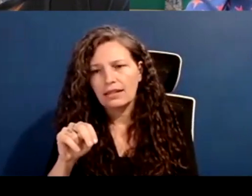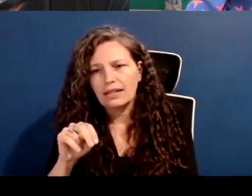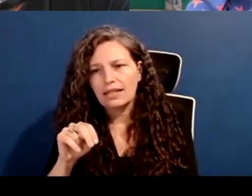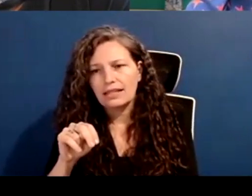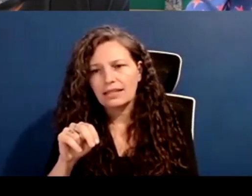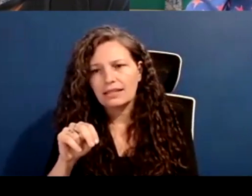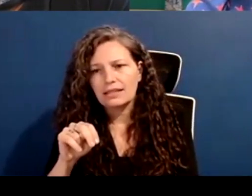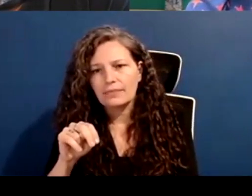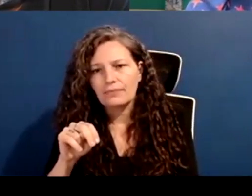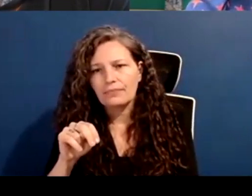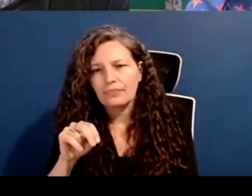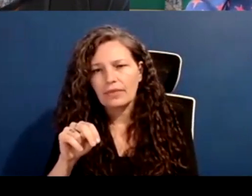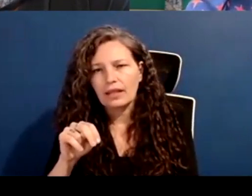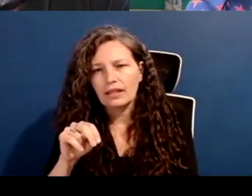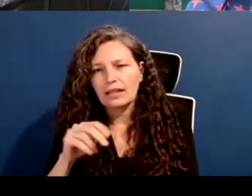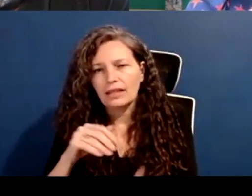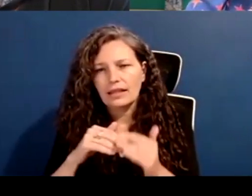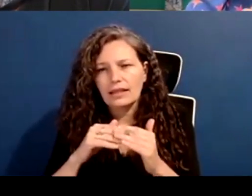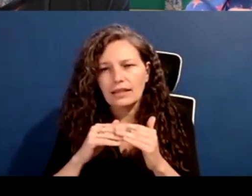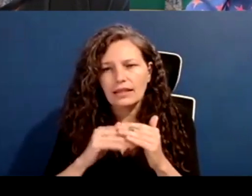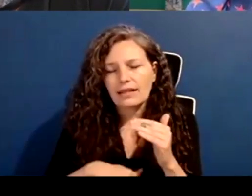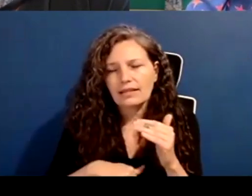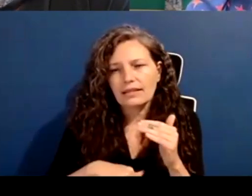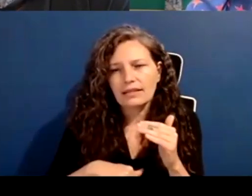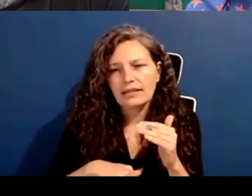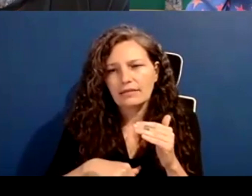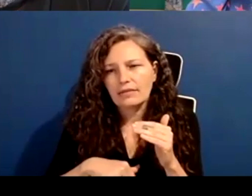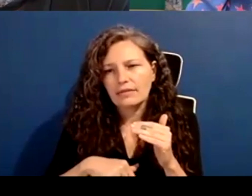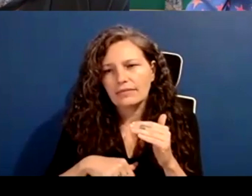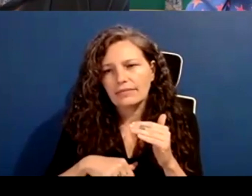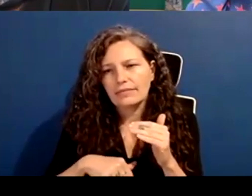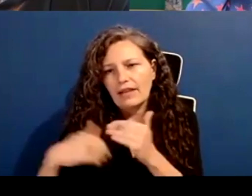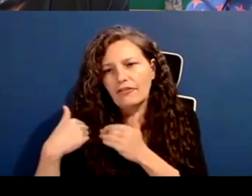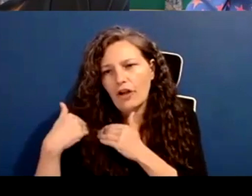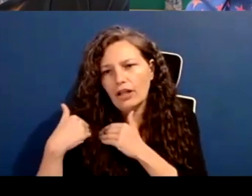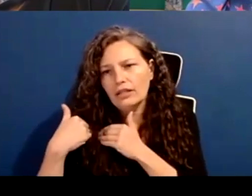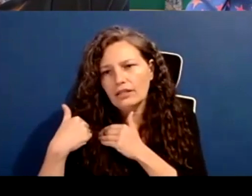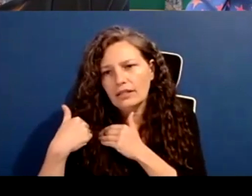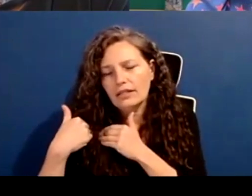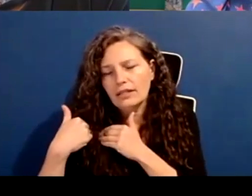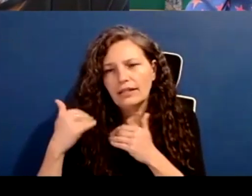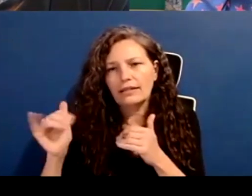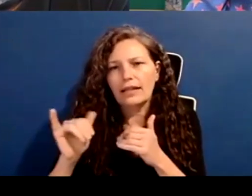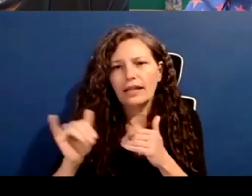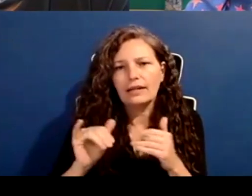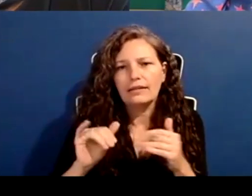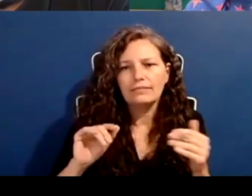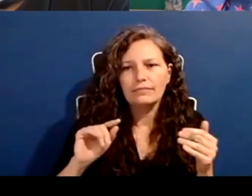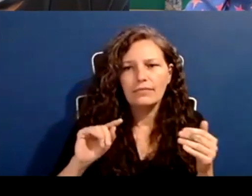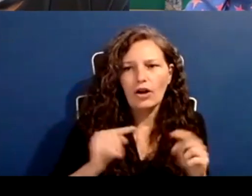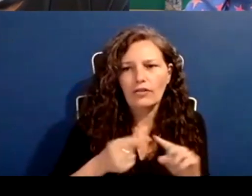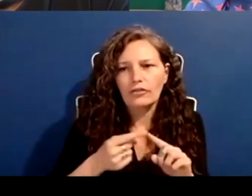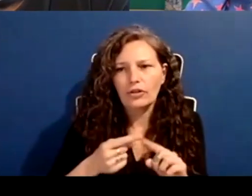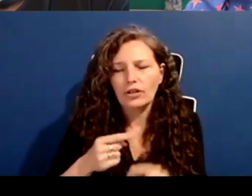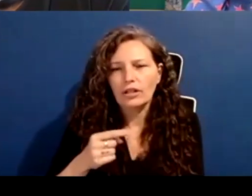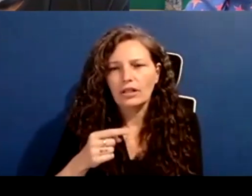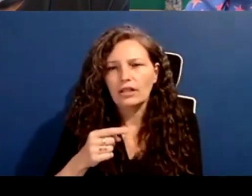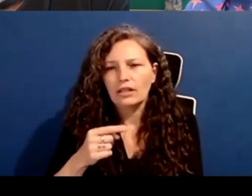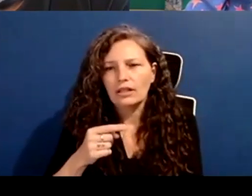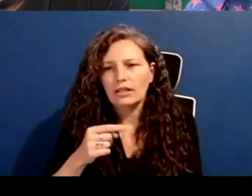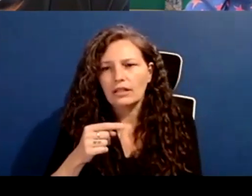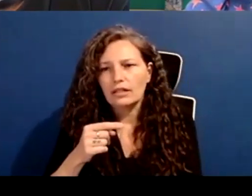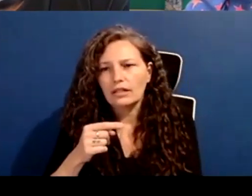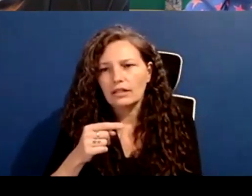harmful, because it becomes, as Dr. King said earlier, as a way of us not being accountable for making the adjustments